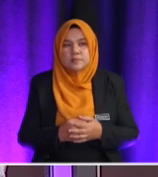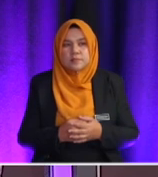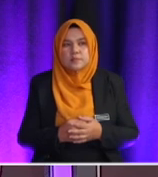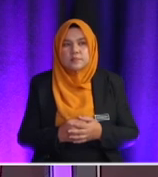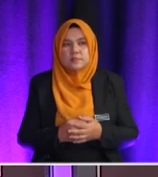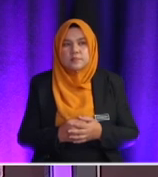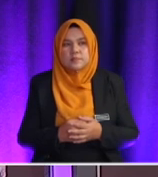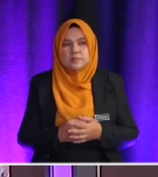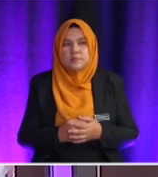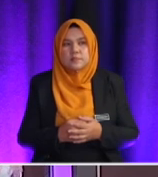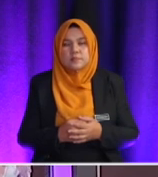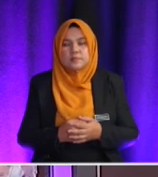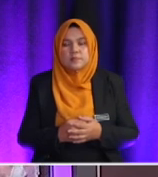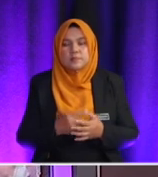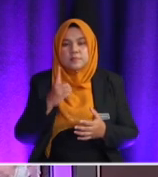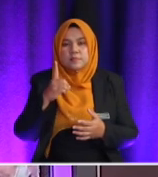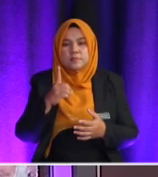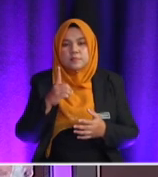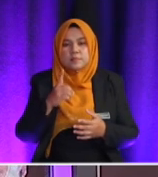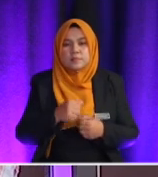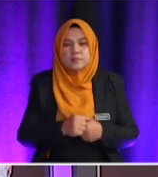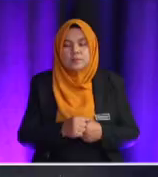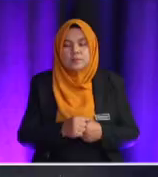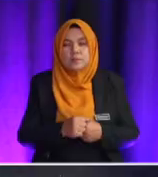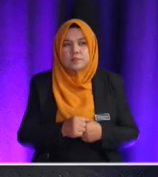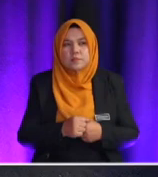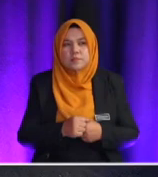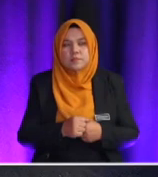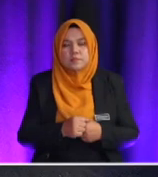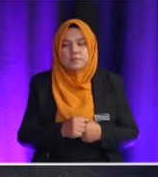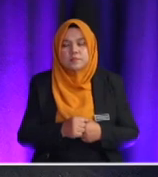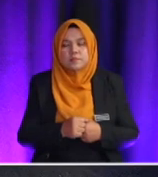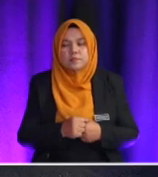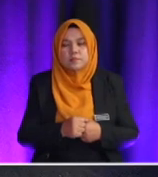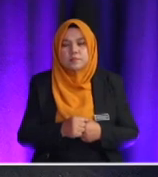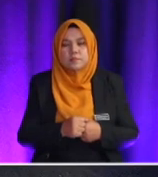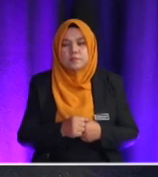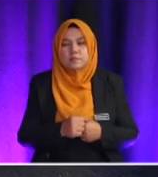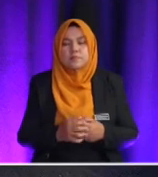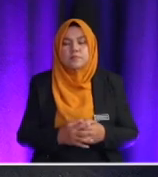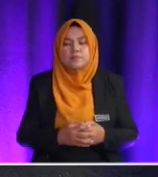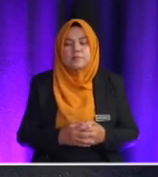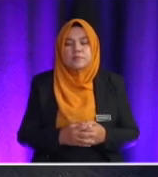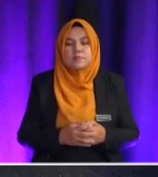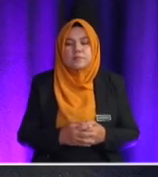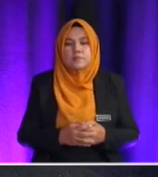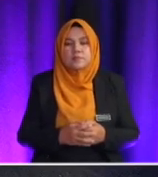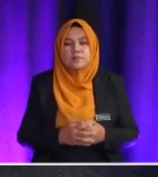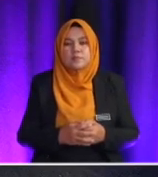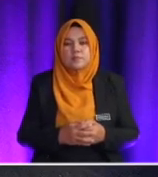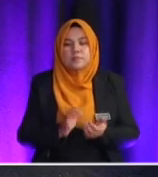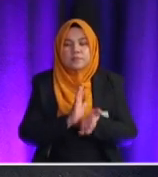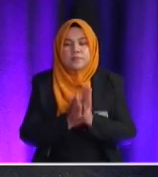known as... one of the top countries of obesity. Yeah. Yep. Food paradise. So,